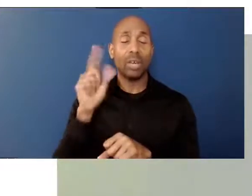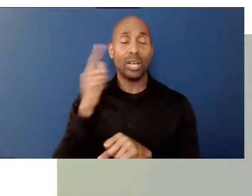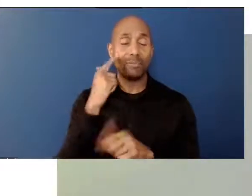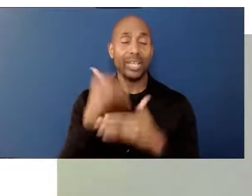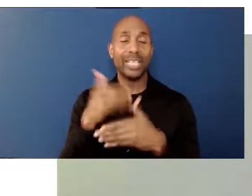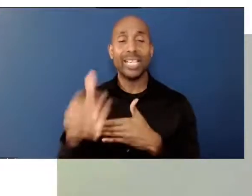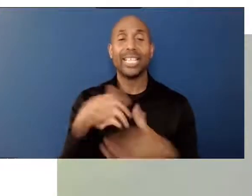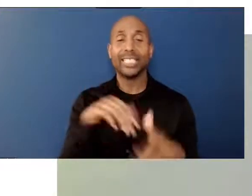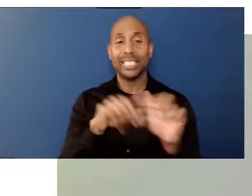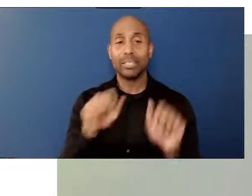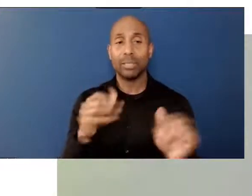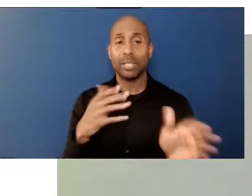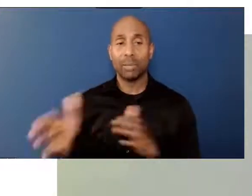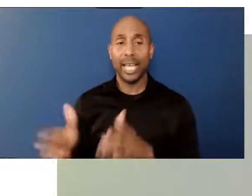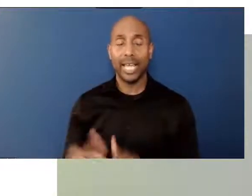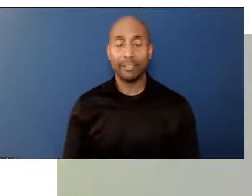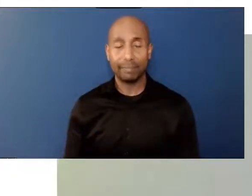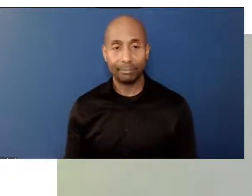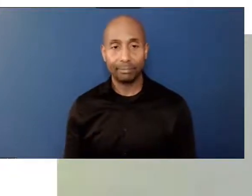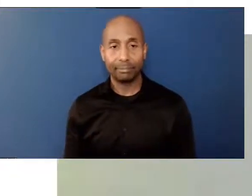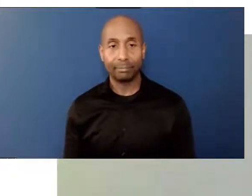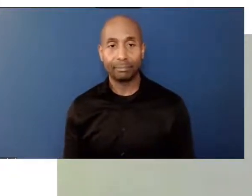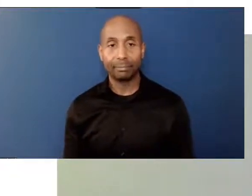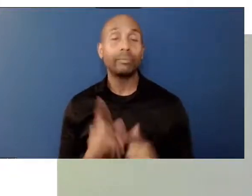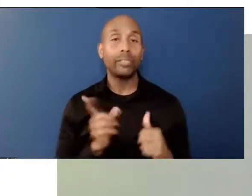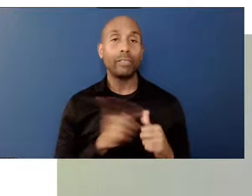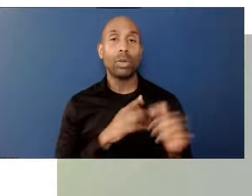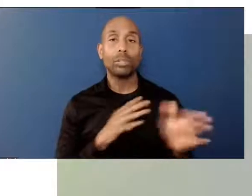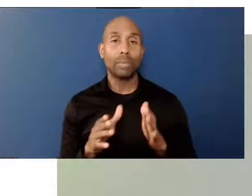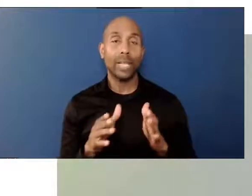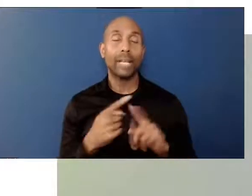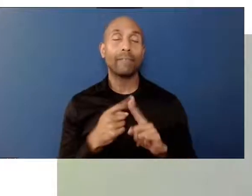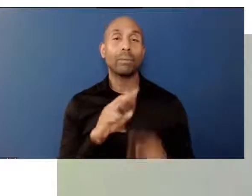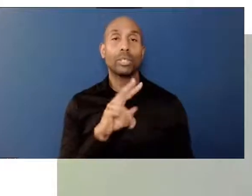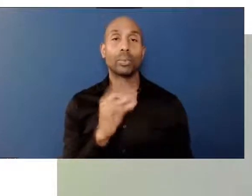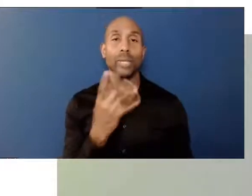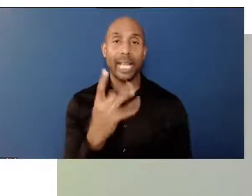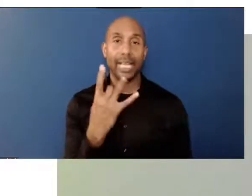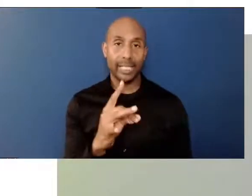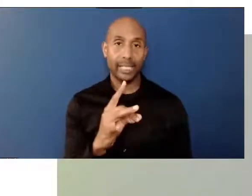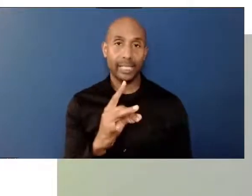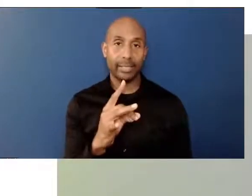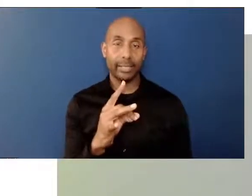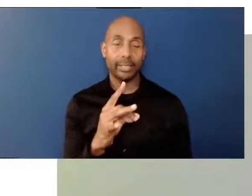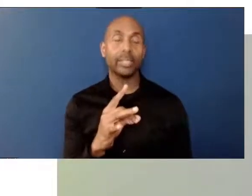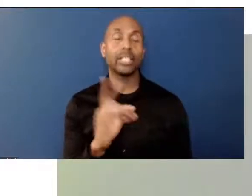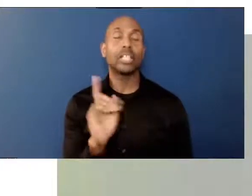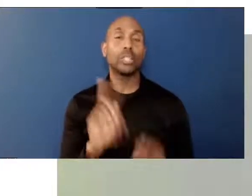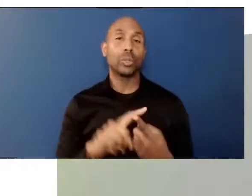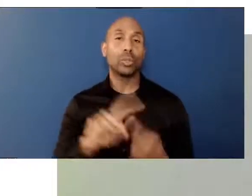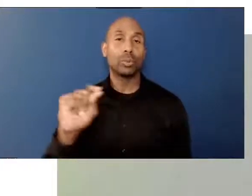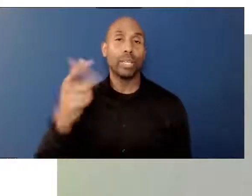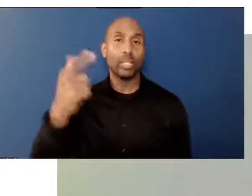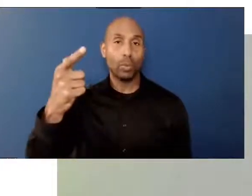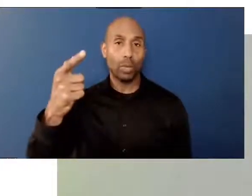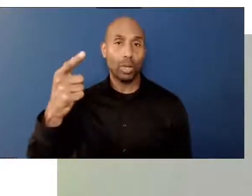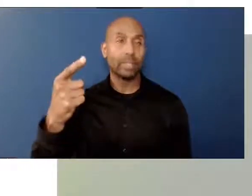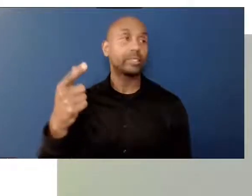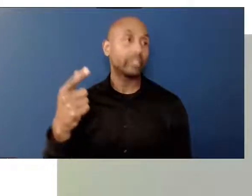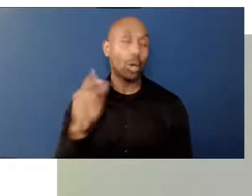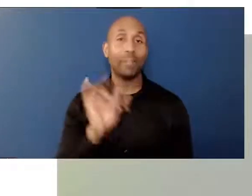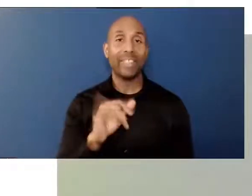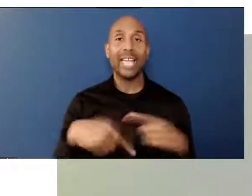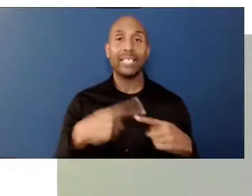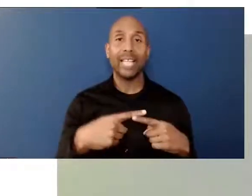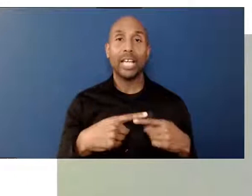first plan was for 2018, and it takes us to 2021. So we're in that last year cycle of the